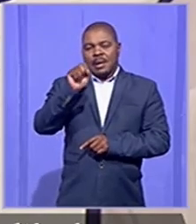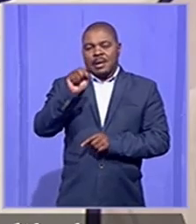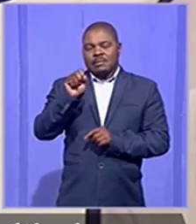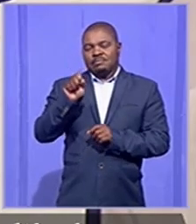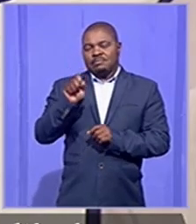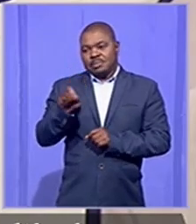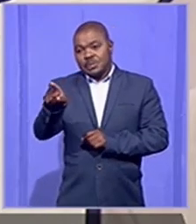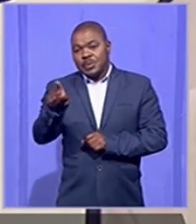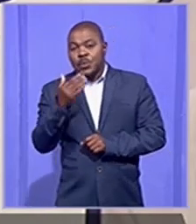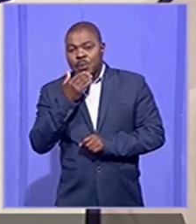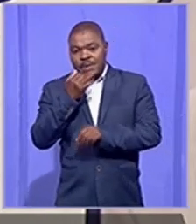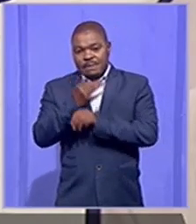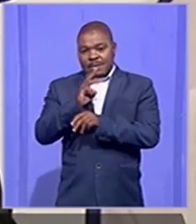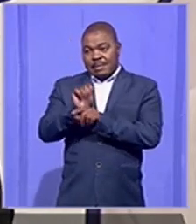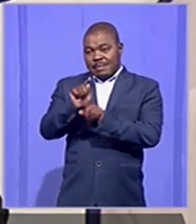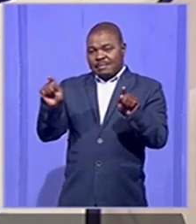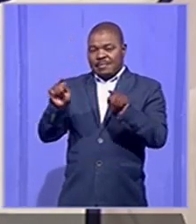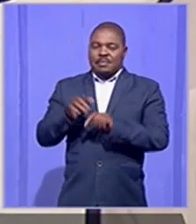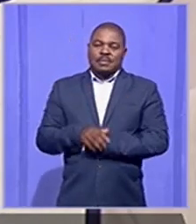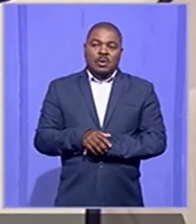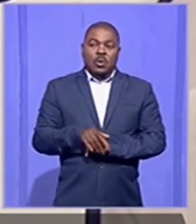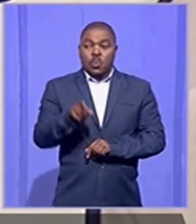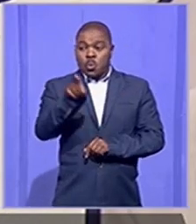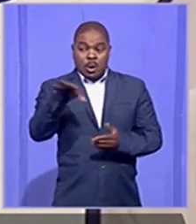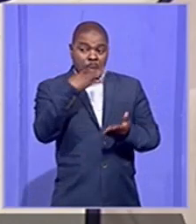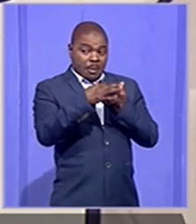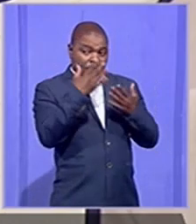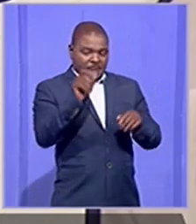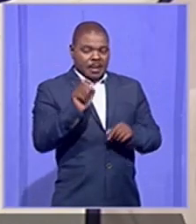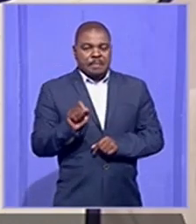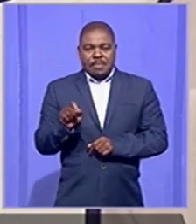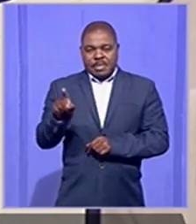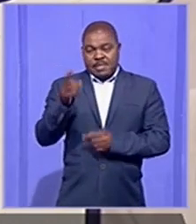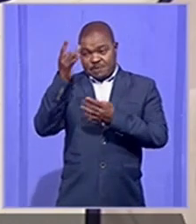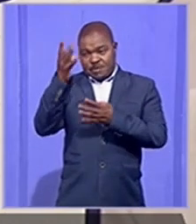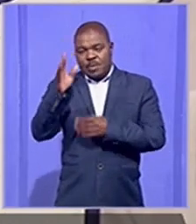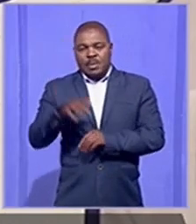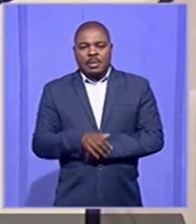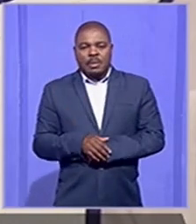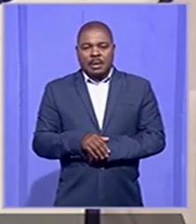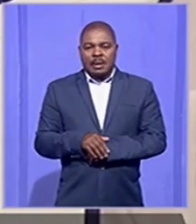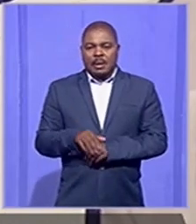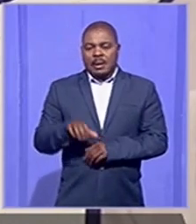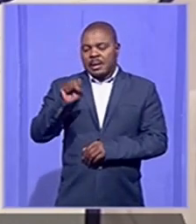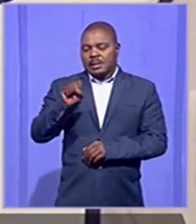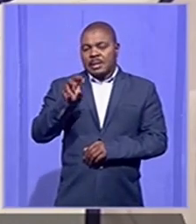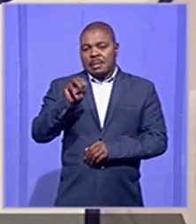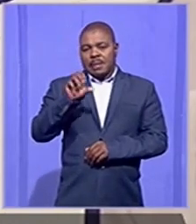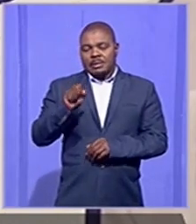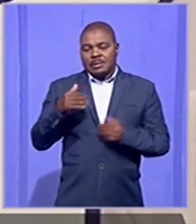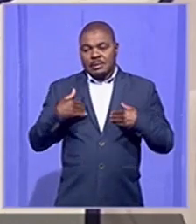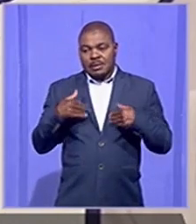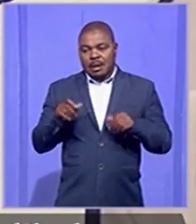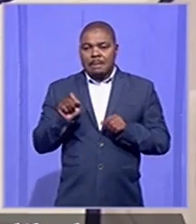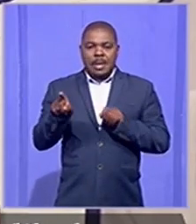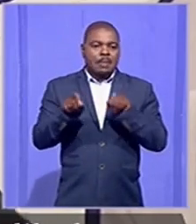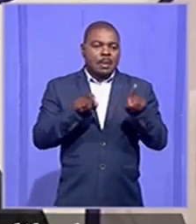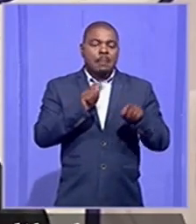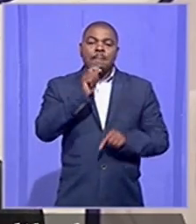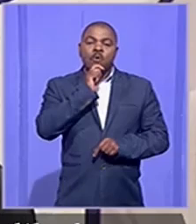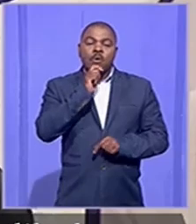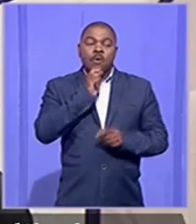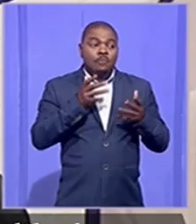parents for those who have applied. So those SMSs will begin to come in the morning for